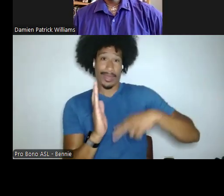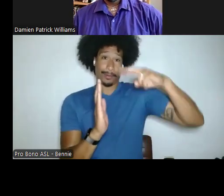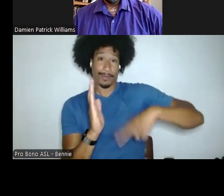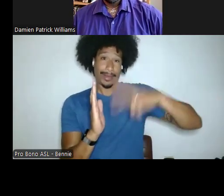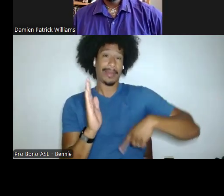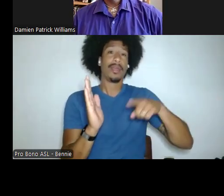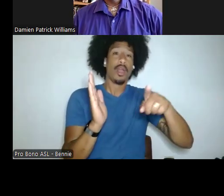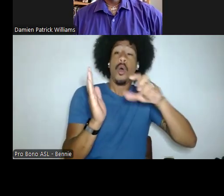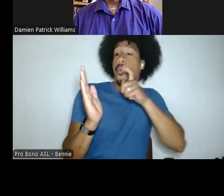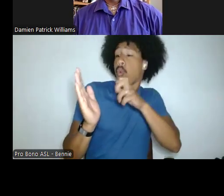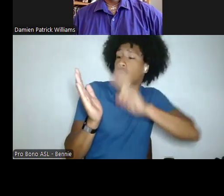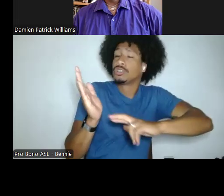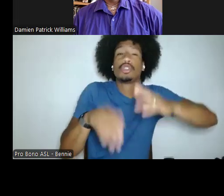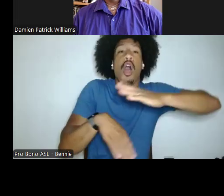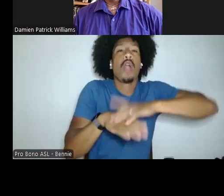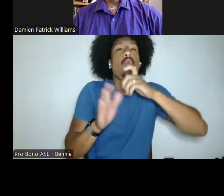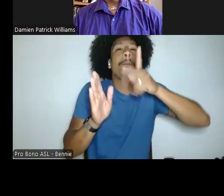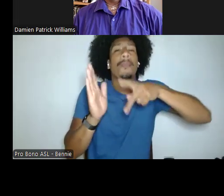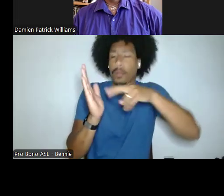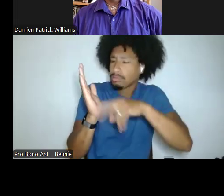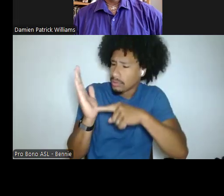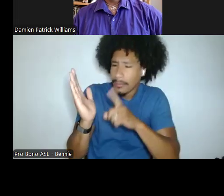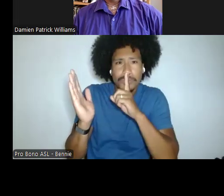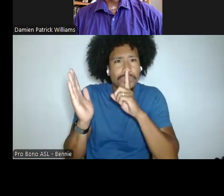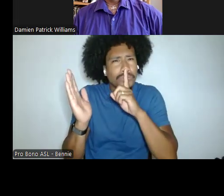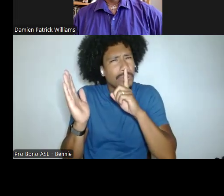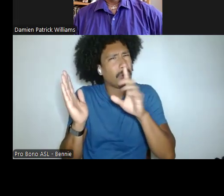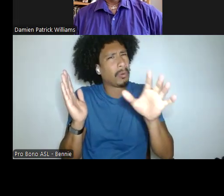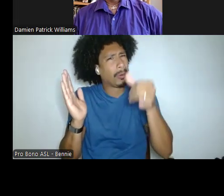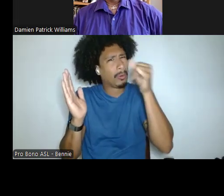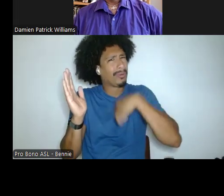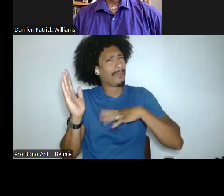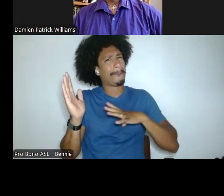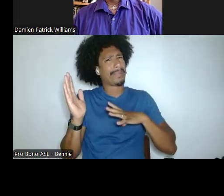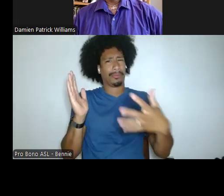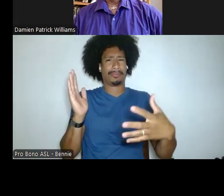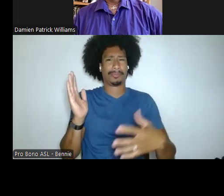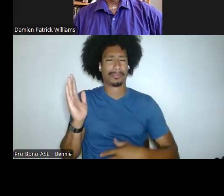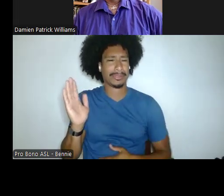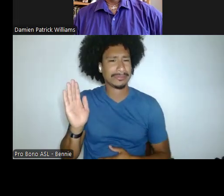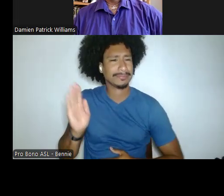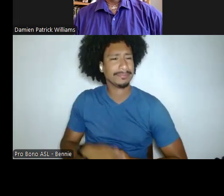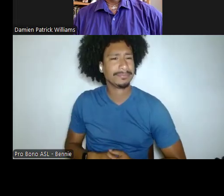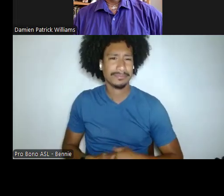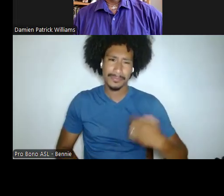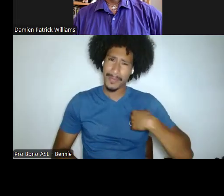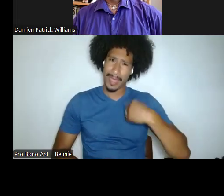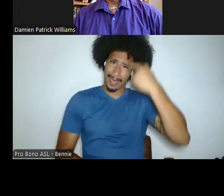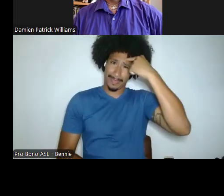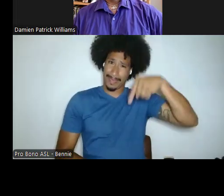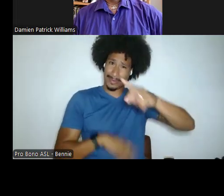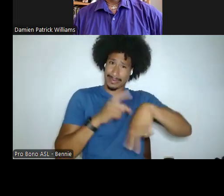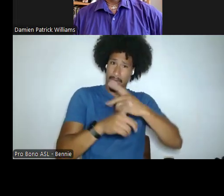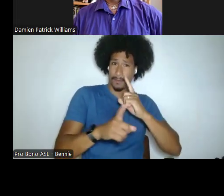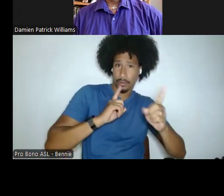I'm really interested in. So this cross-disability dialogue, we can use like different conversations about different use cases and